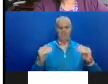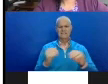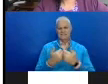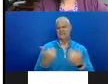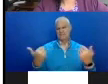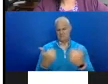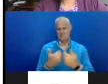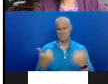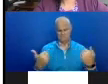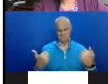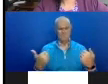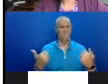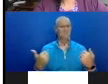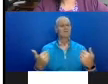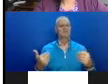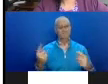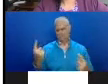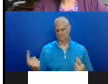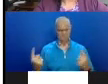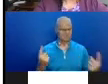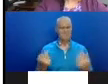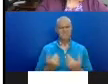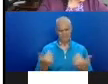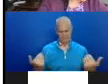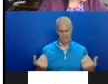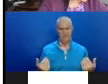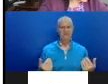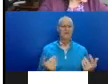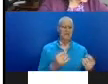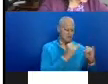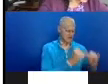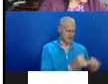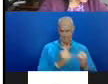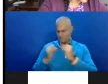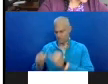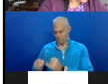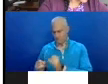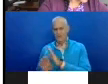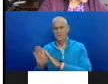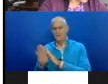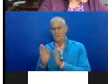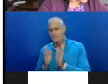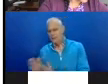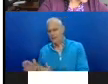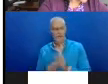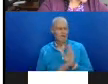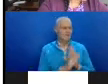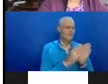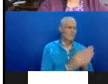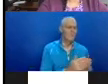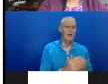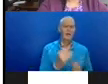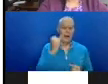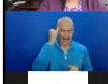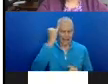with the two parties. So the individual work is really about developing plans, proposals for plans for